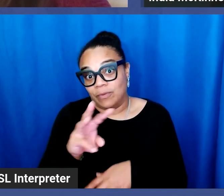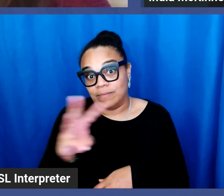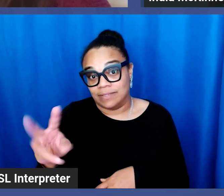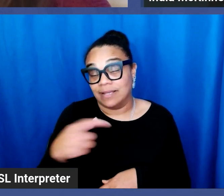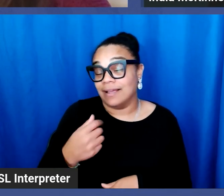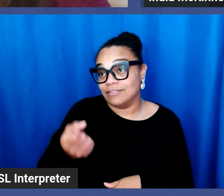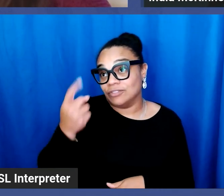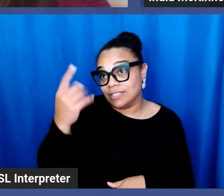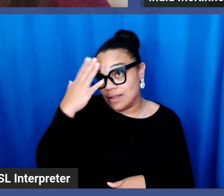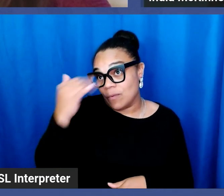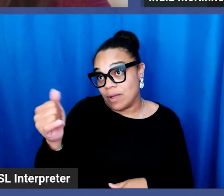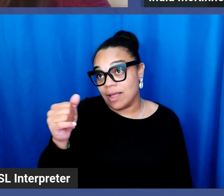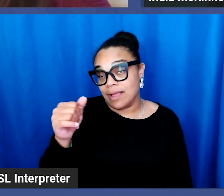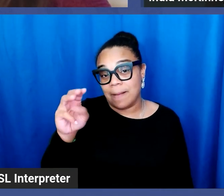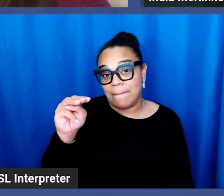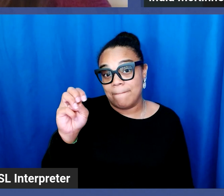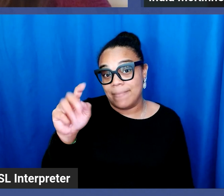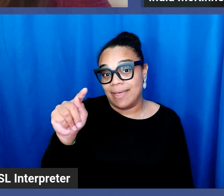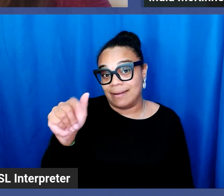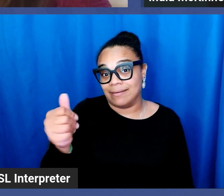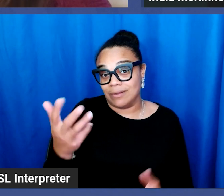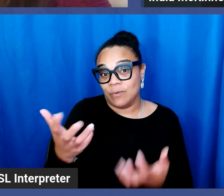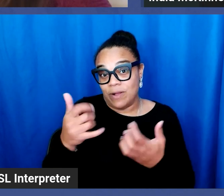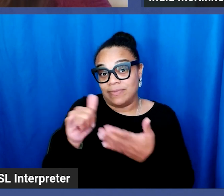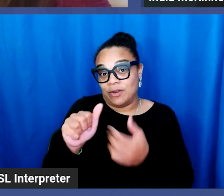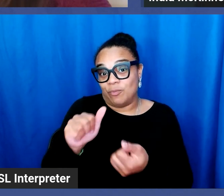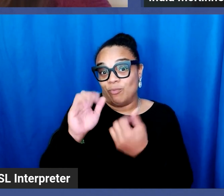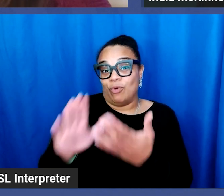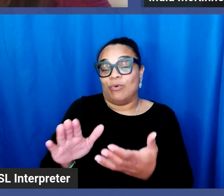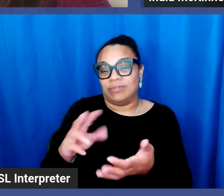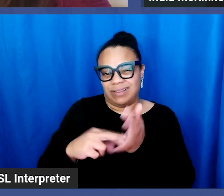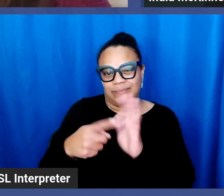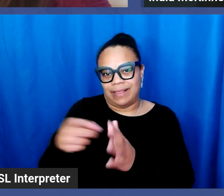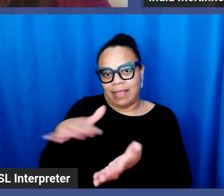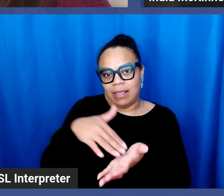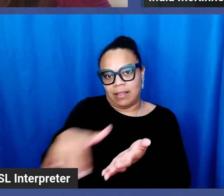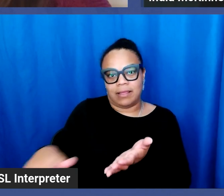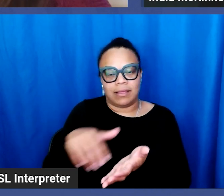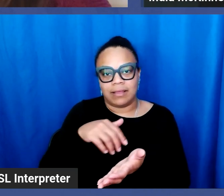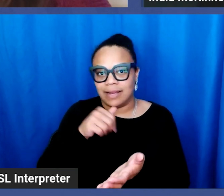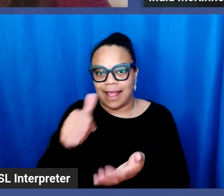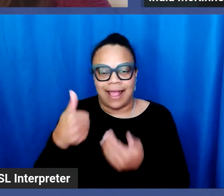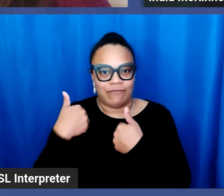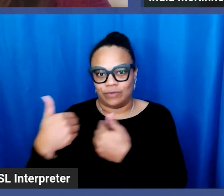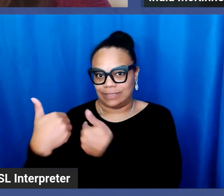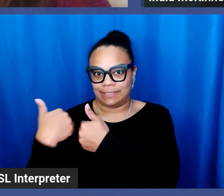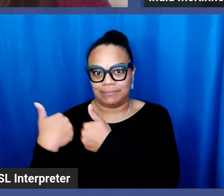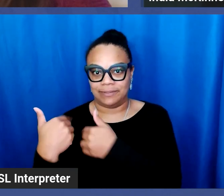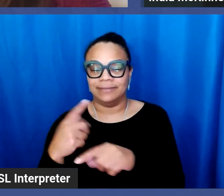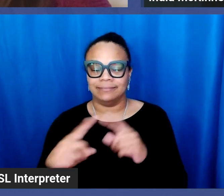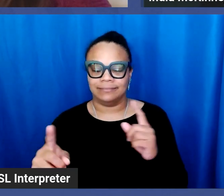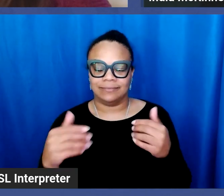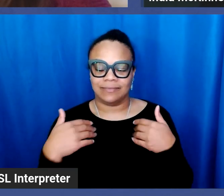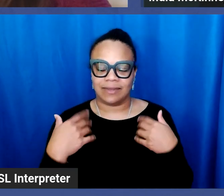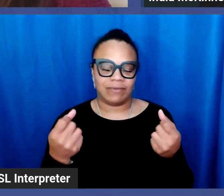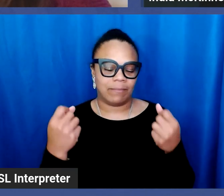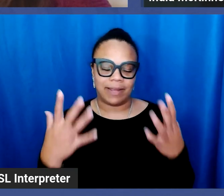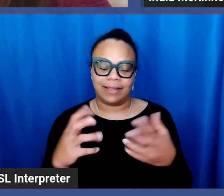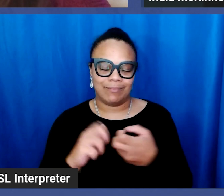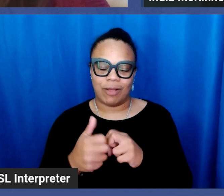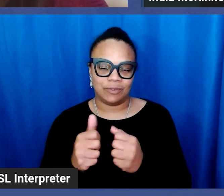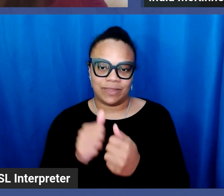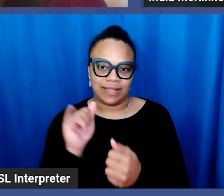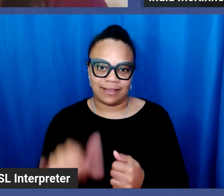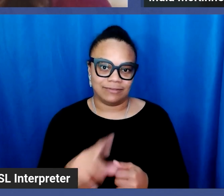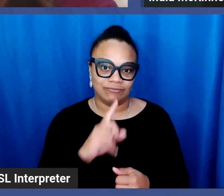that. That gets them off the hook. There are also, again, 1,000 problems with that, both from a constitutional perspective,